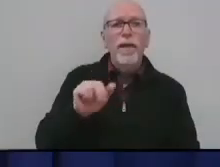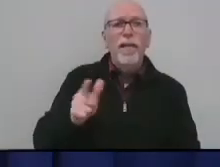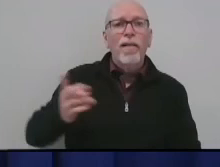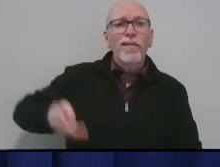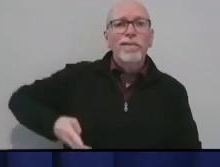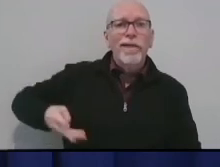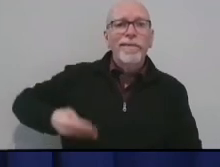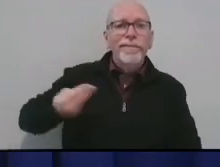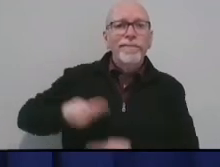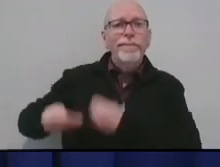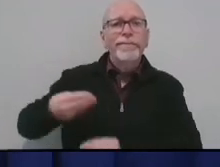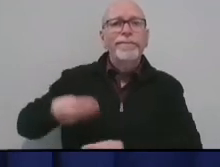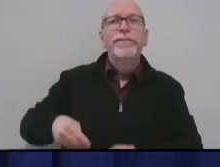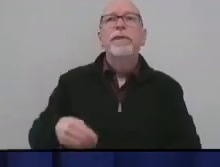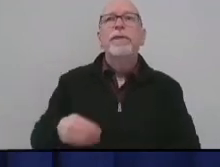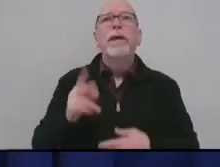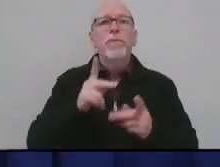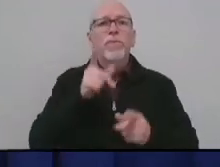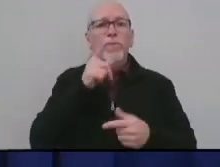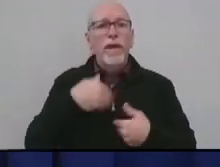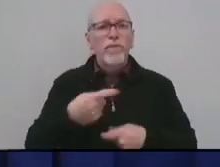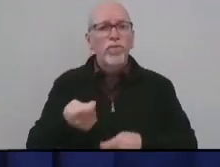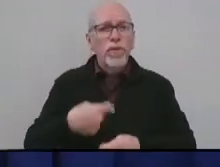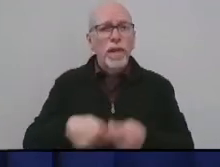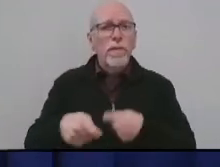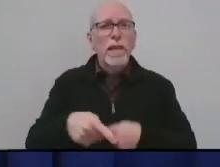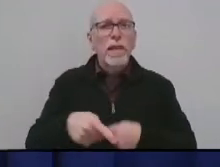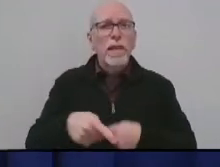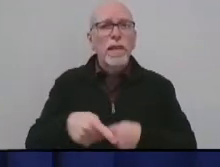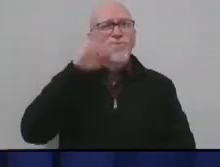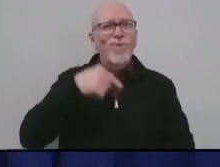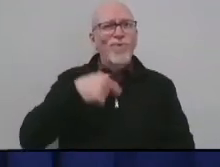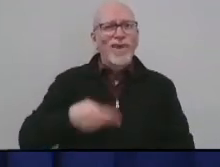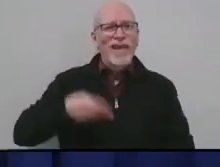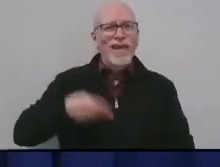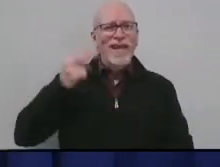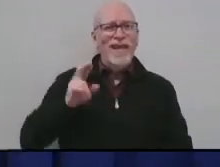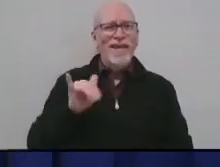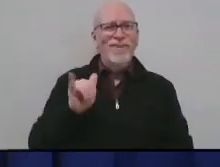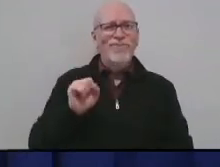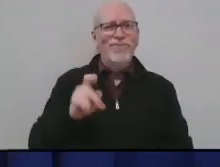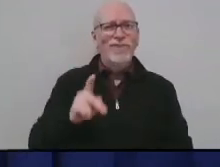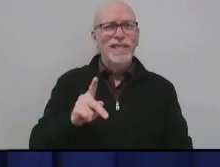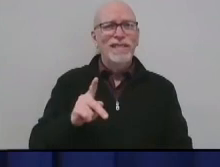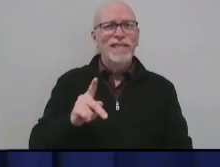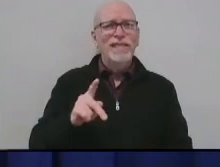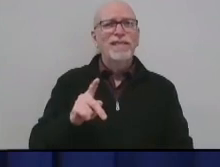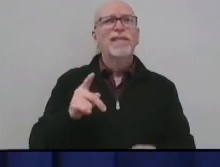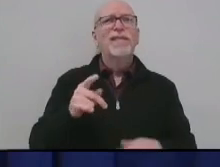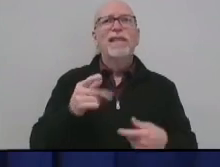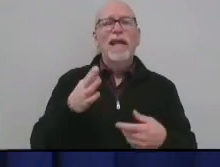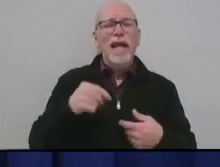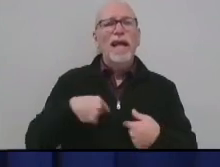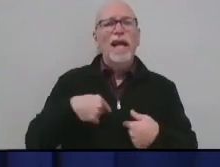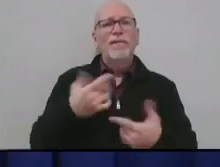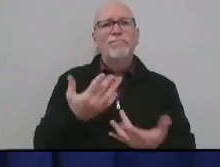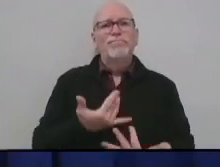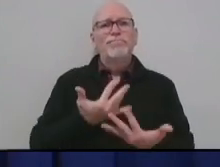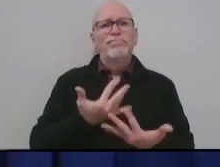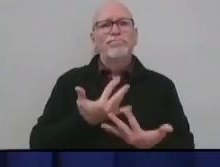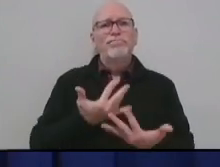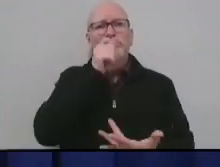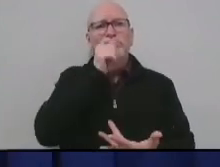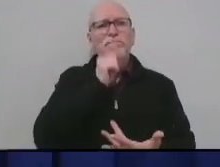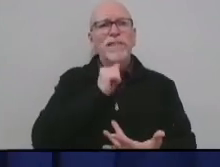solid organ transplant who know their risk is extremely high, and how patiently they have waited for their time and their